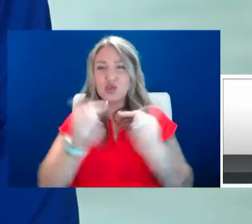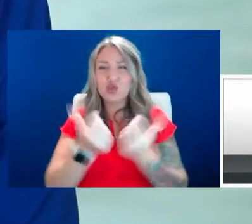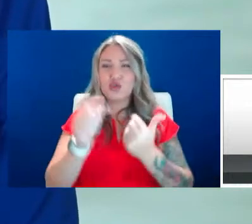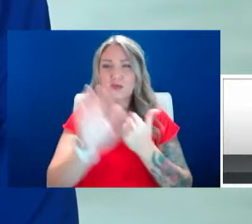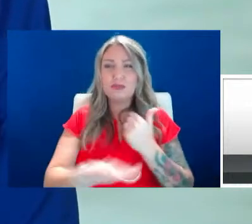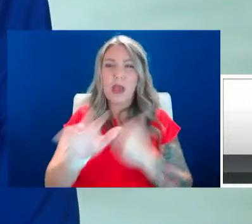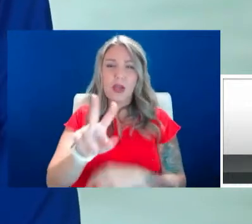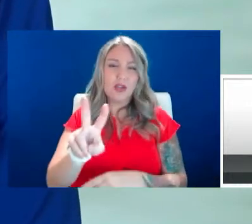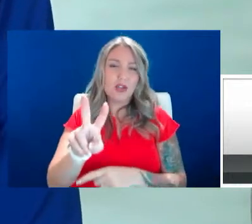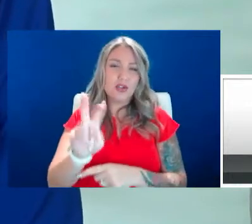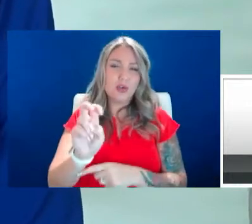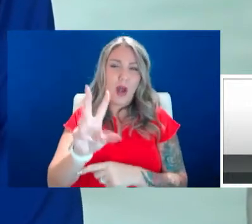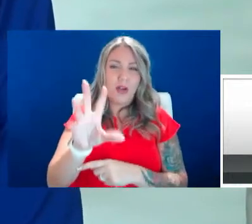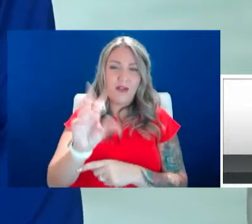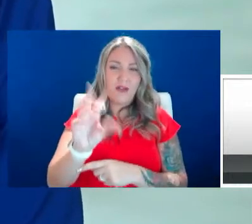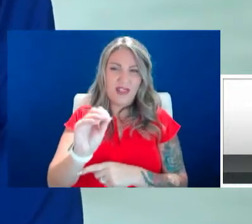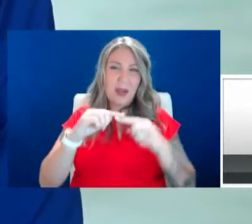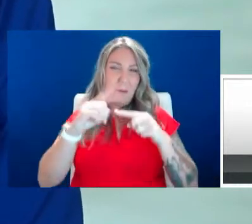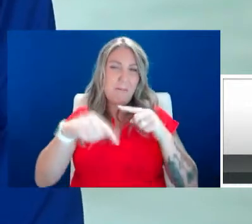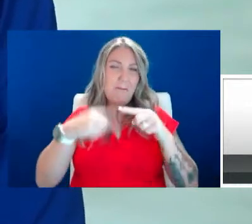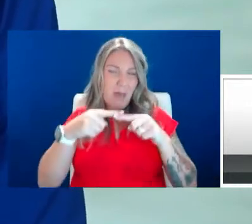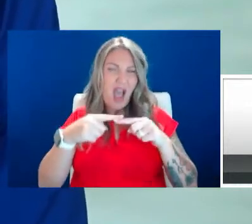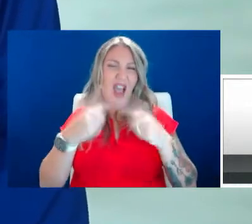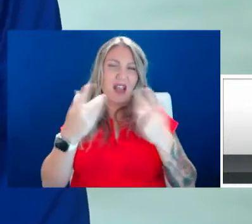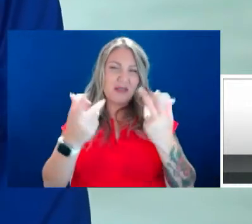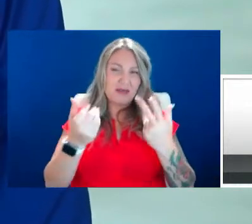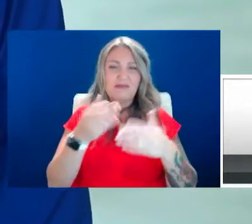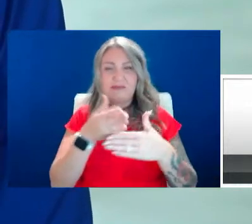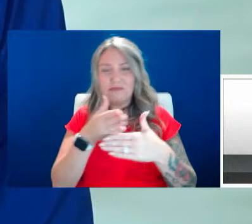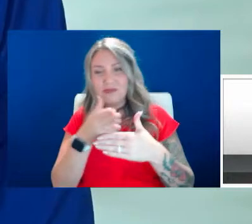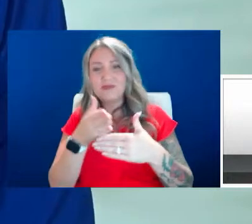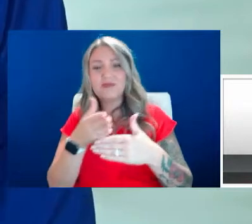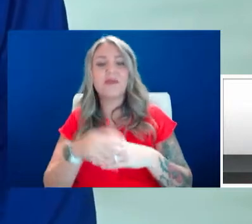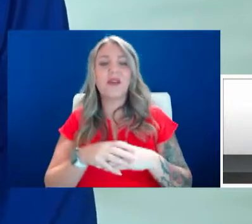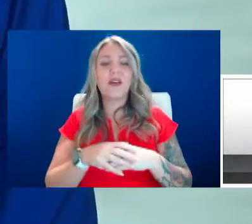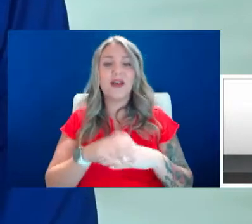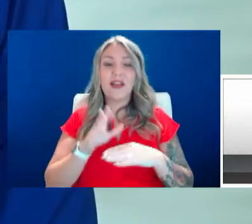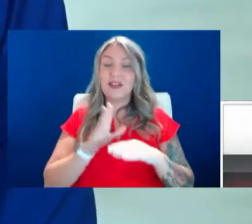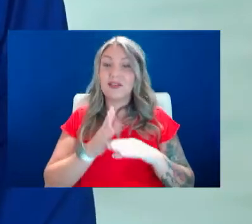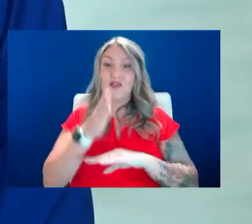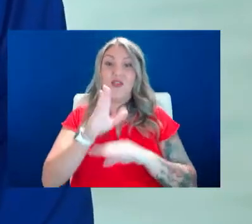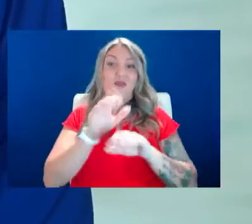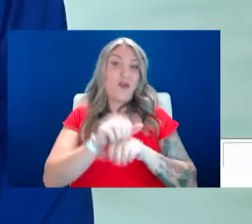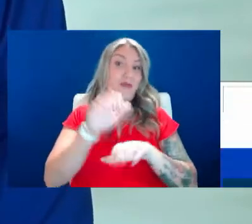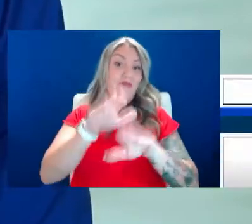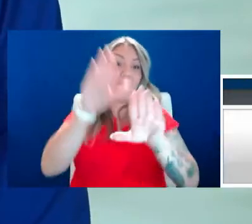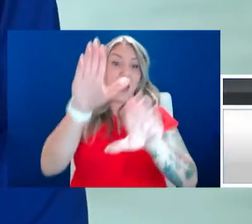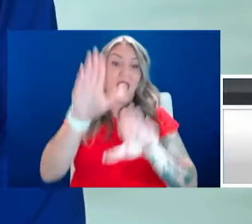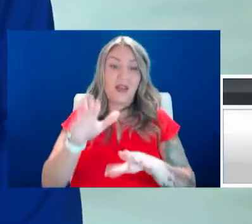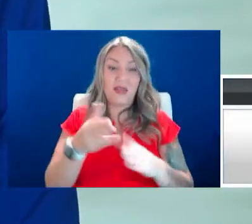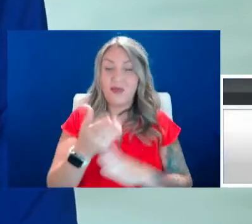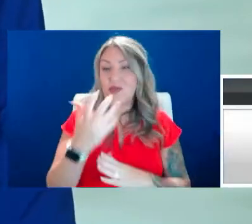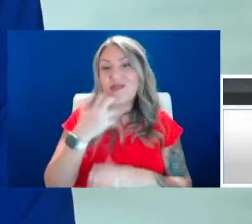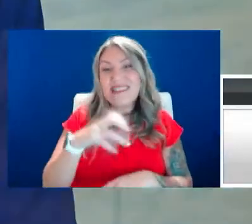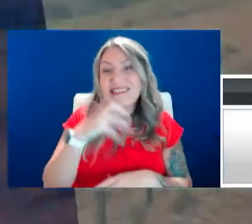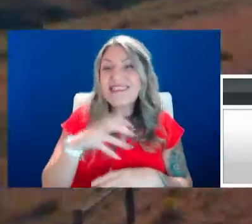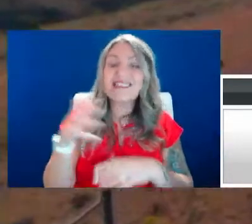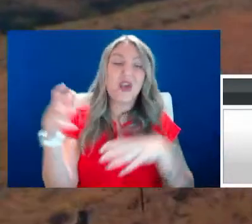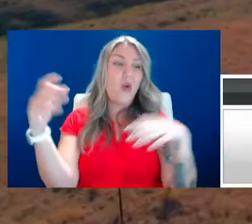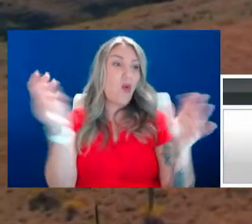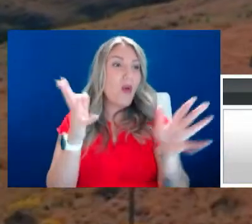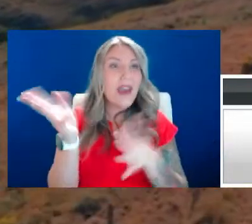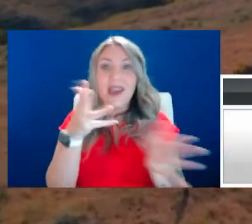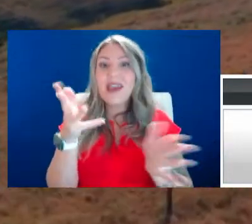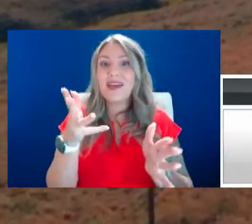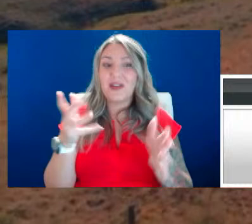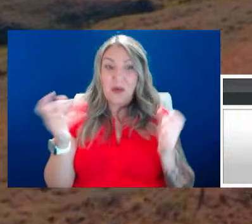250 miles, give or take. And that is over the mountains and through heat, through wind, through the cold rain that we have